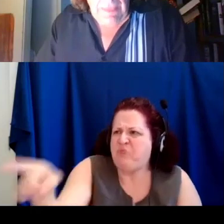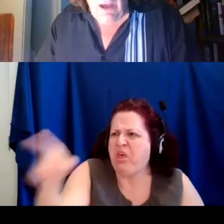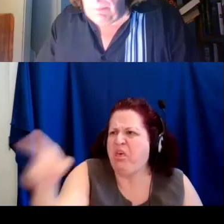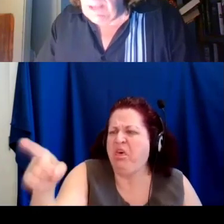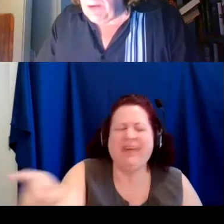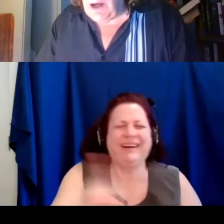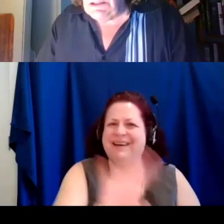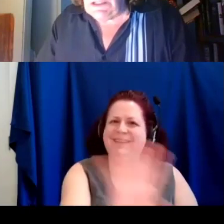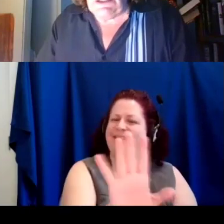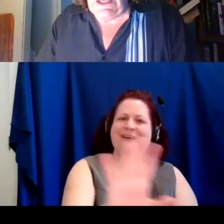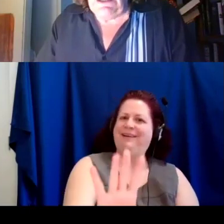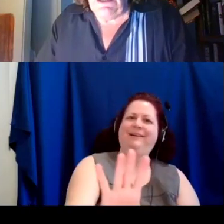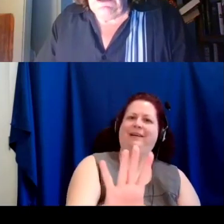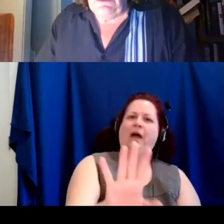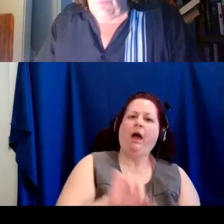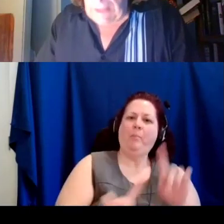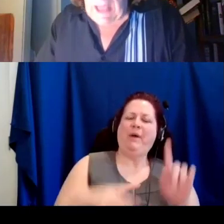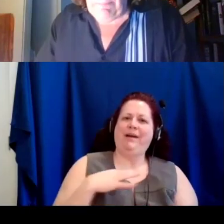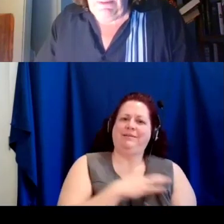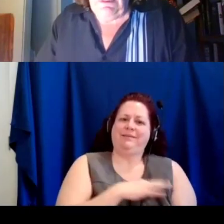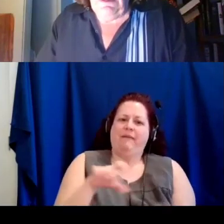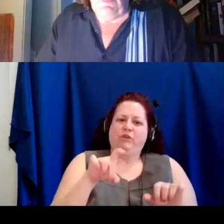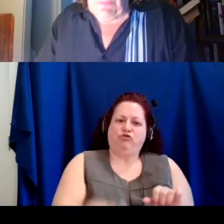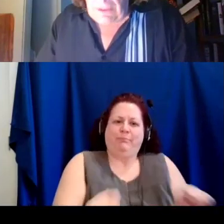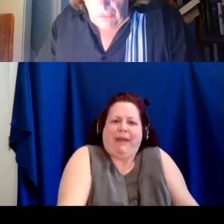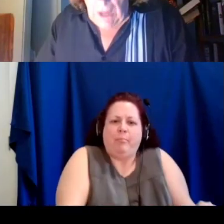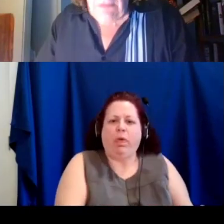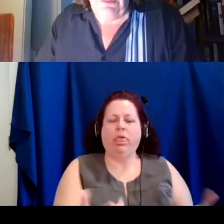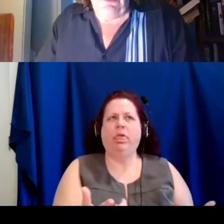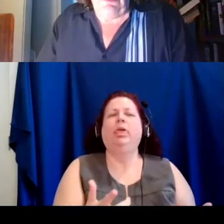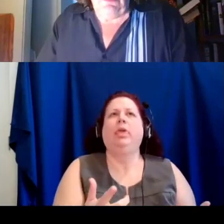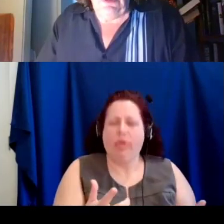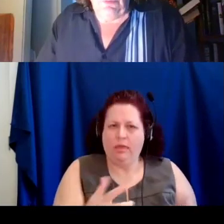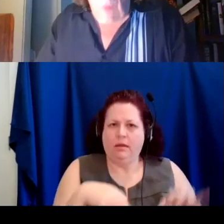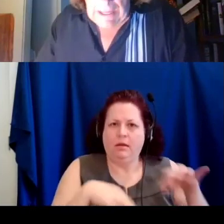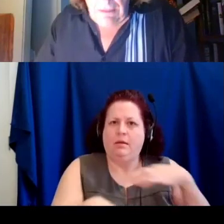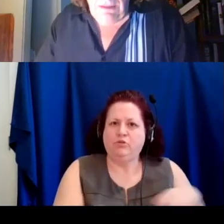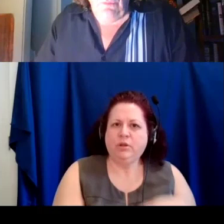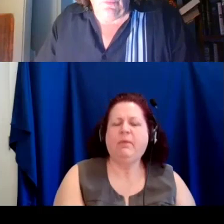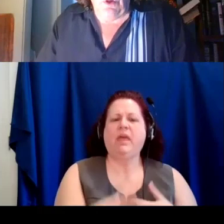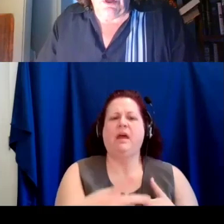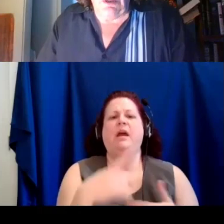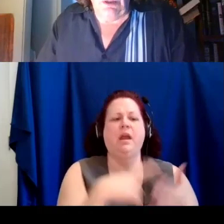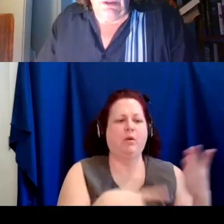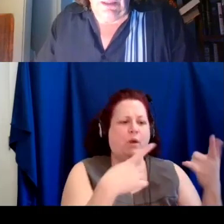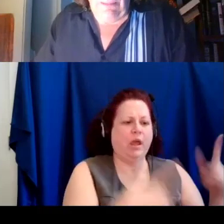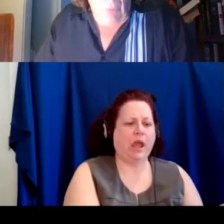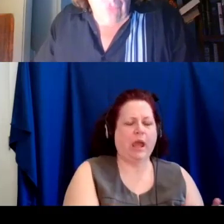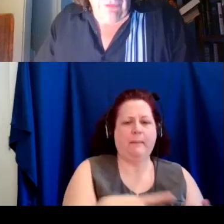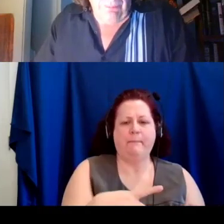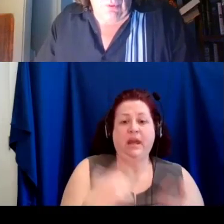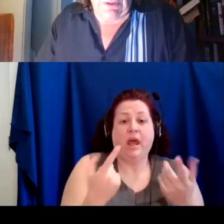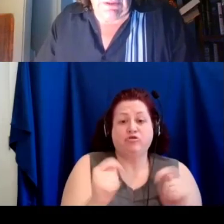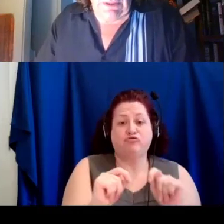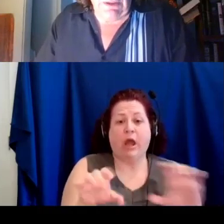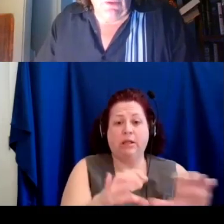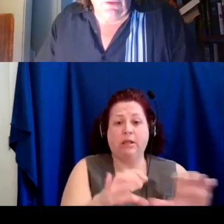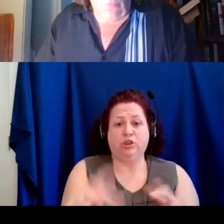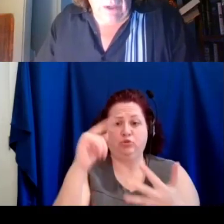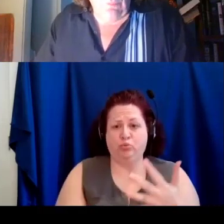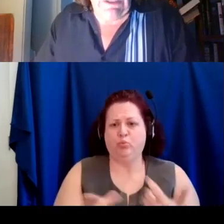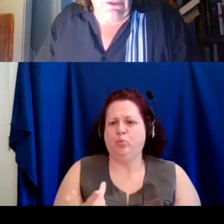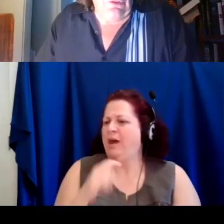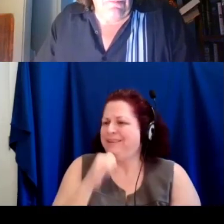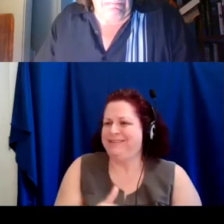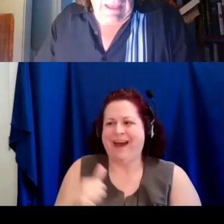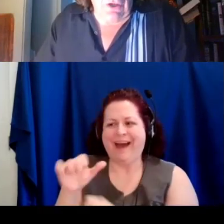but they ought to be able to articulate what happened, what they tried to do, why it didn't work, and most importantly,